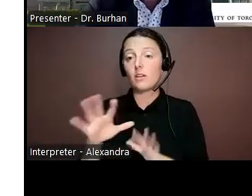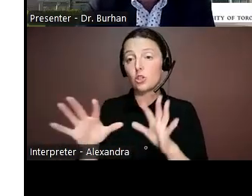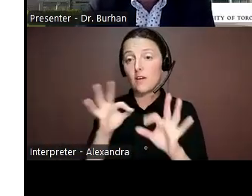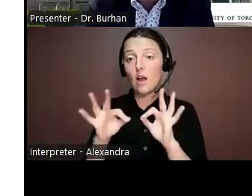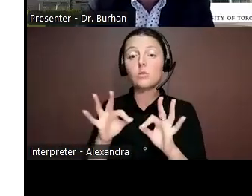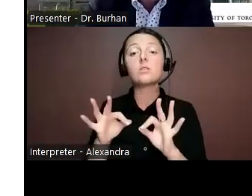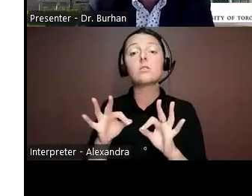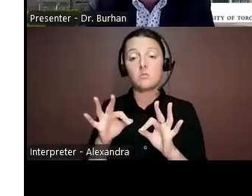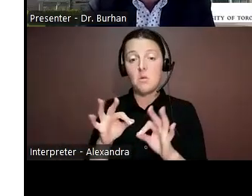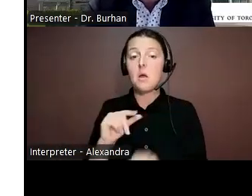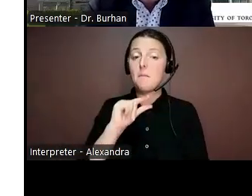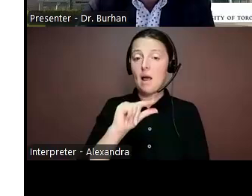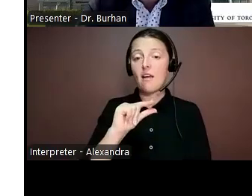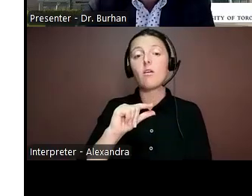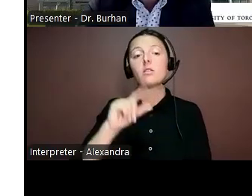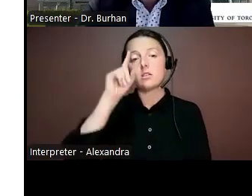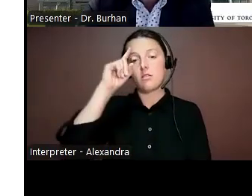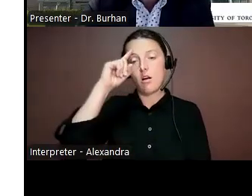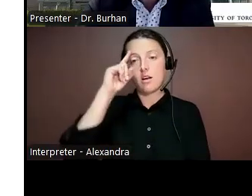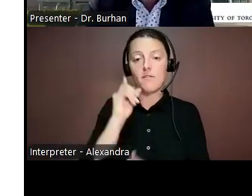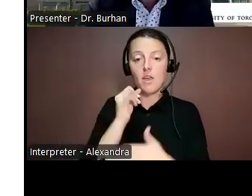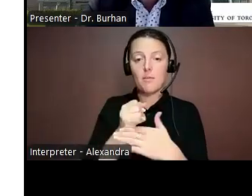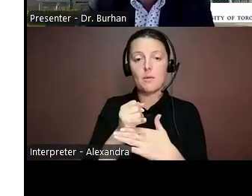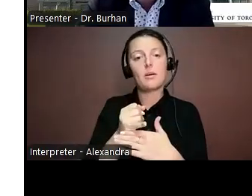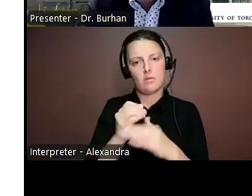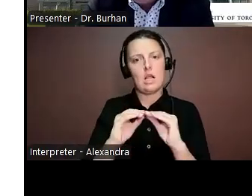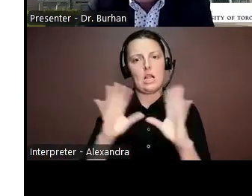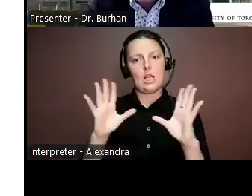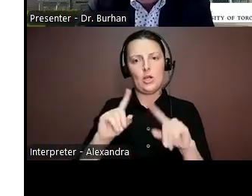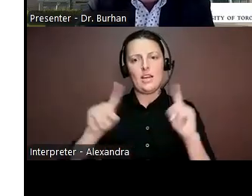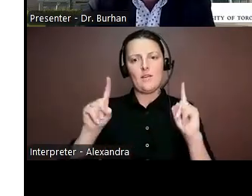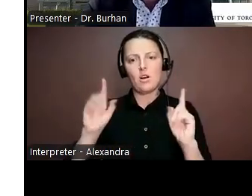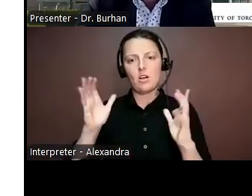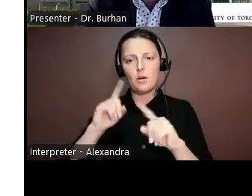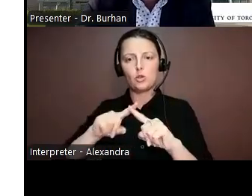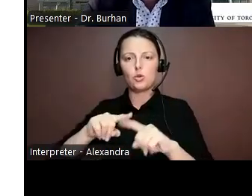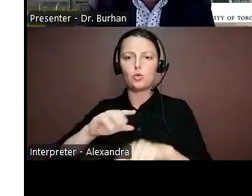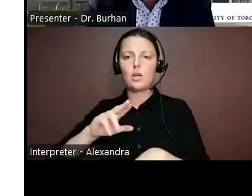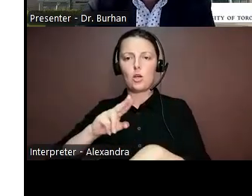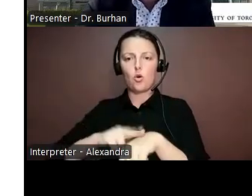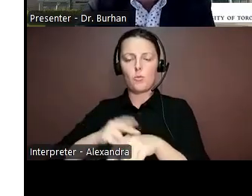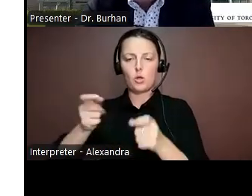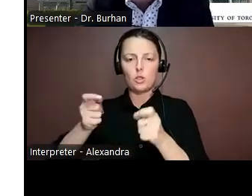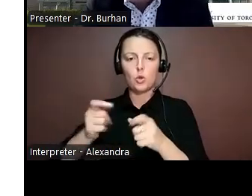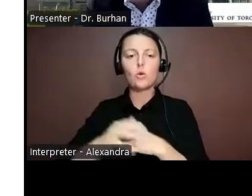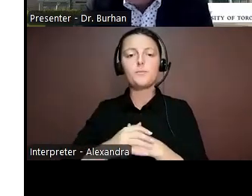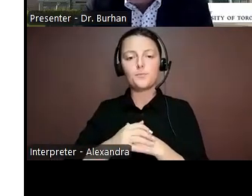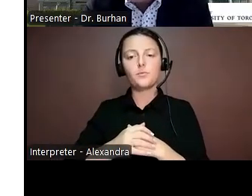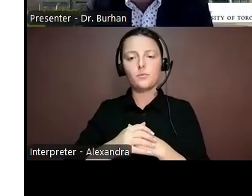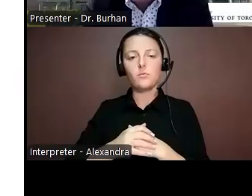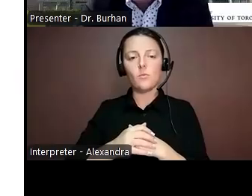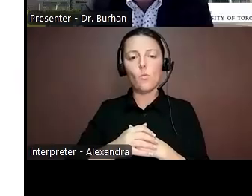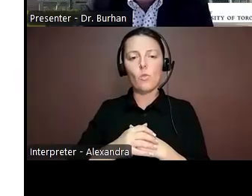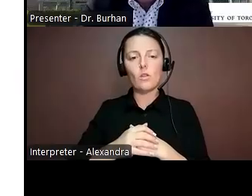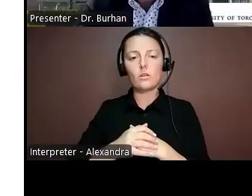from normal control, having difficulty with the dual task, the late life depression without